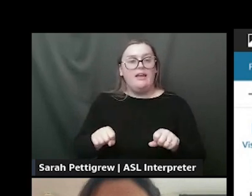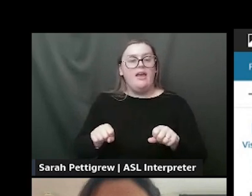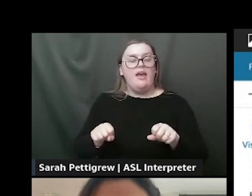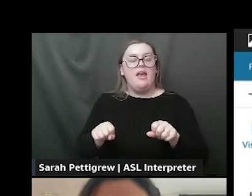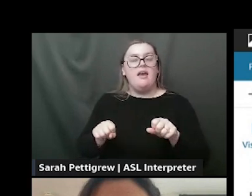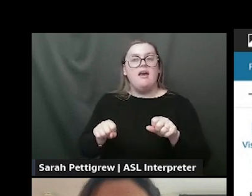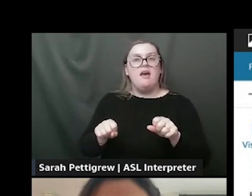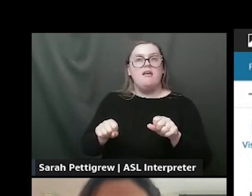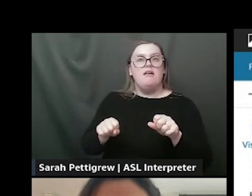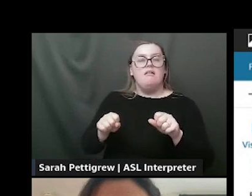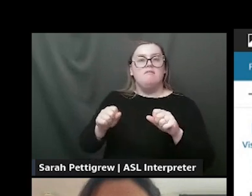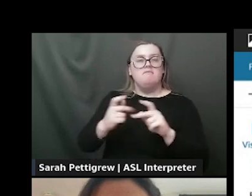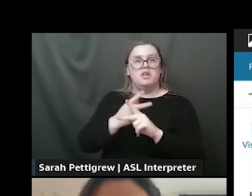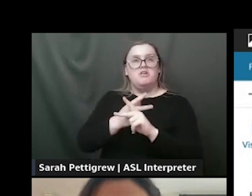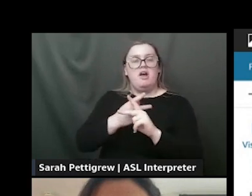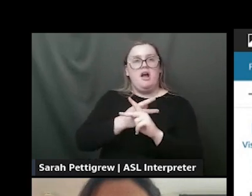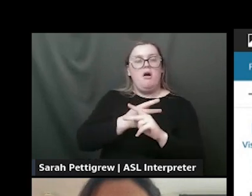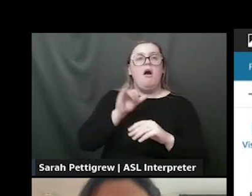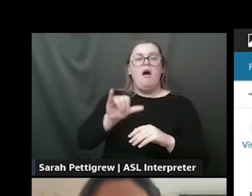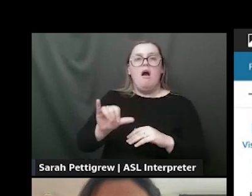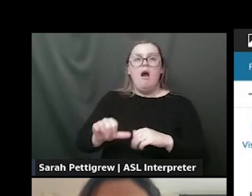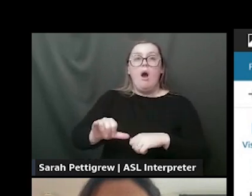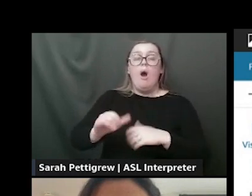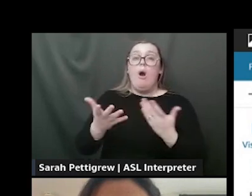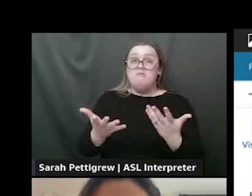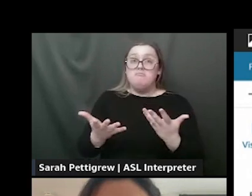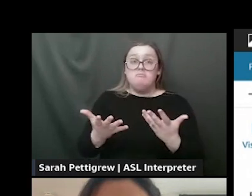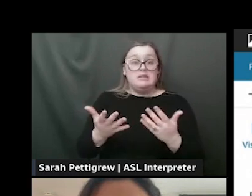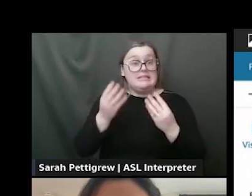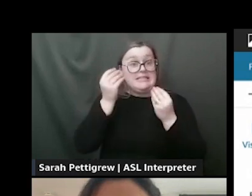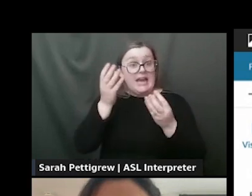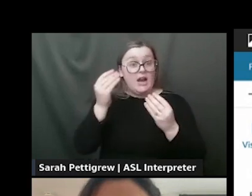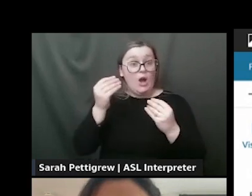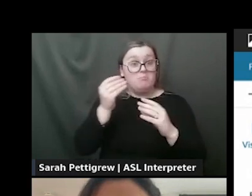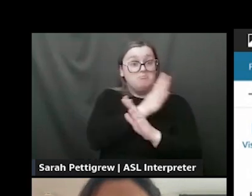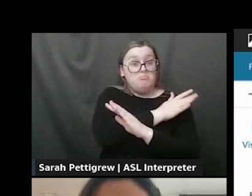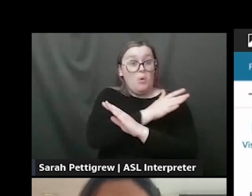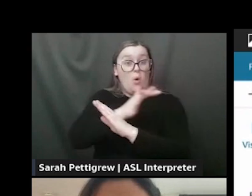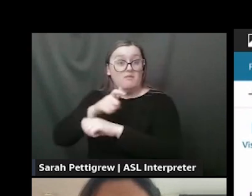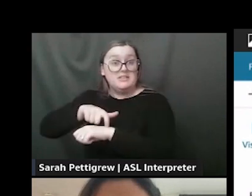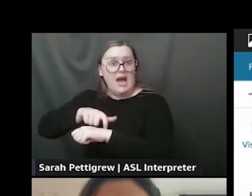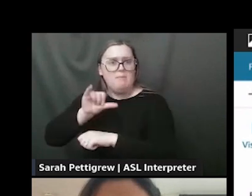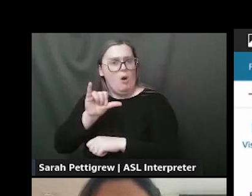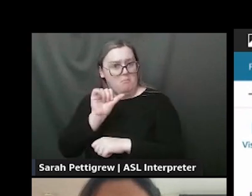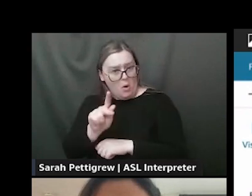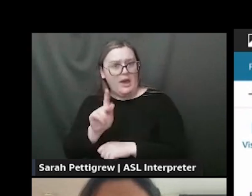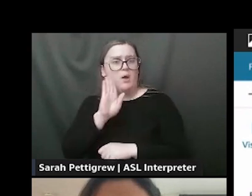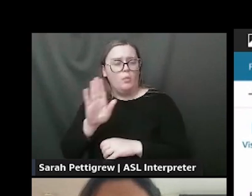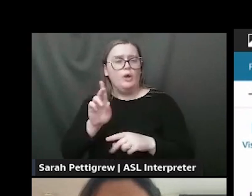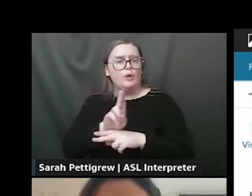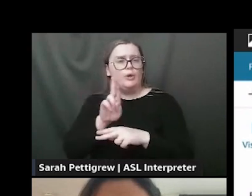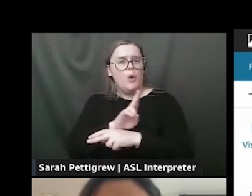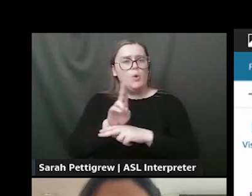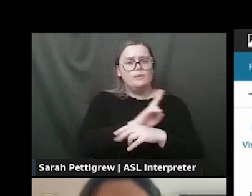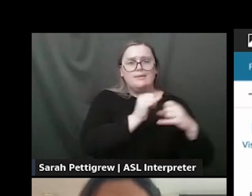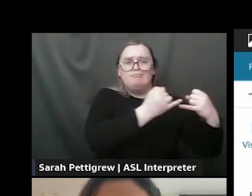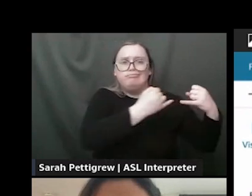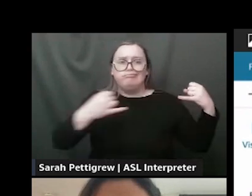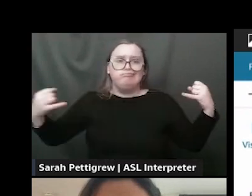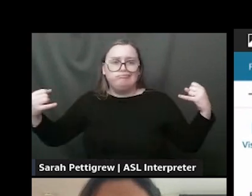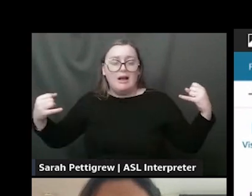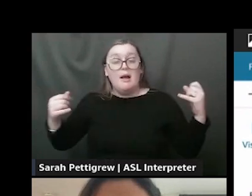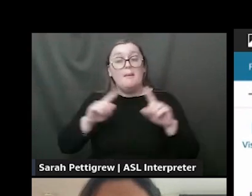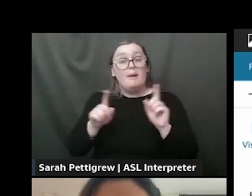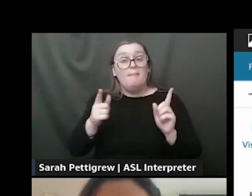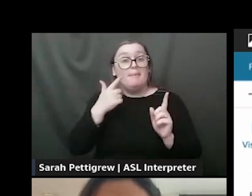is, overtime data. So that's really good as a line. So let's show it that way. But also, since we have a history of the data, we can make a forecast